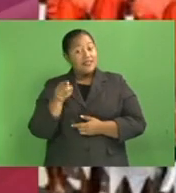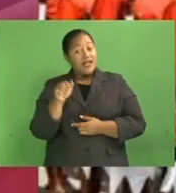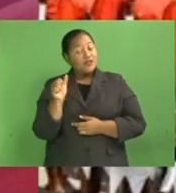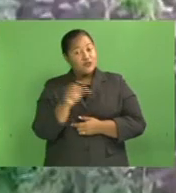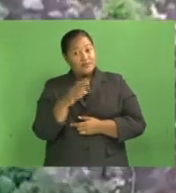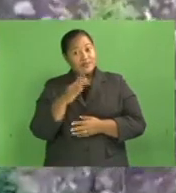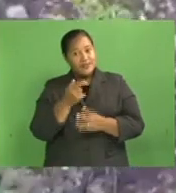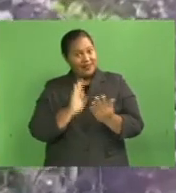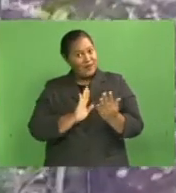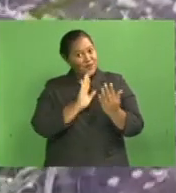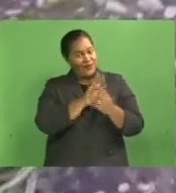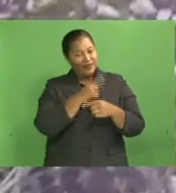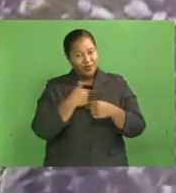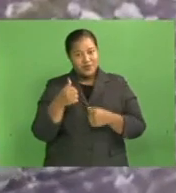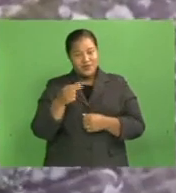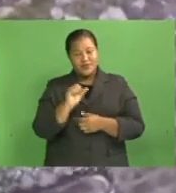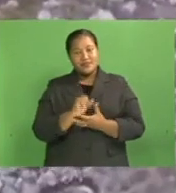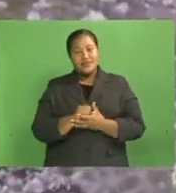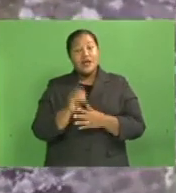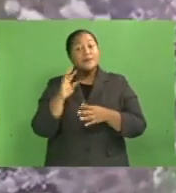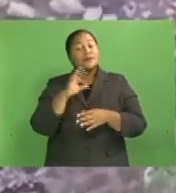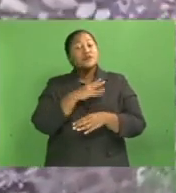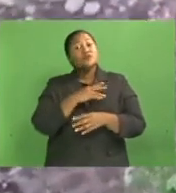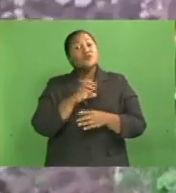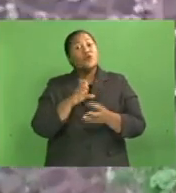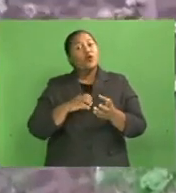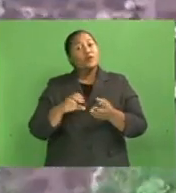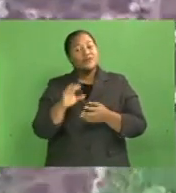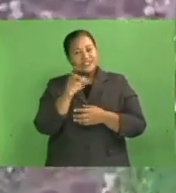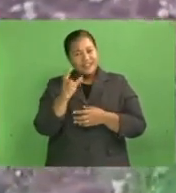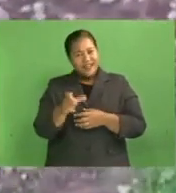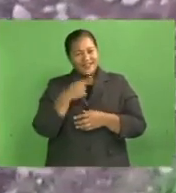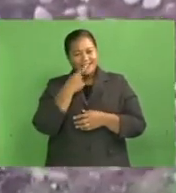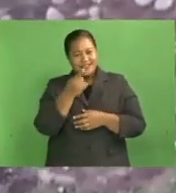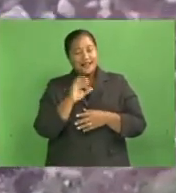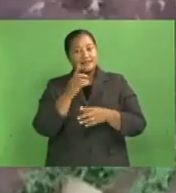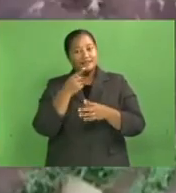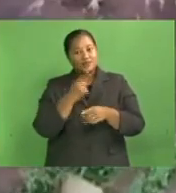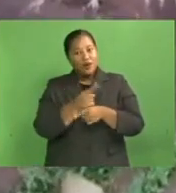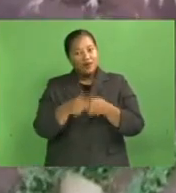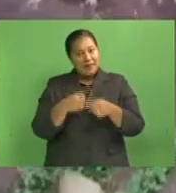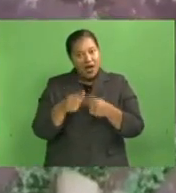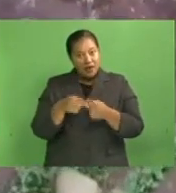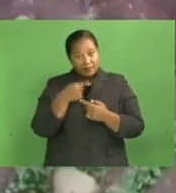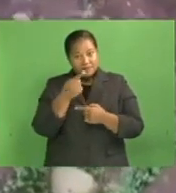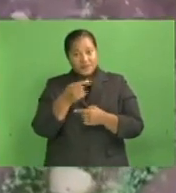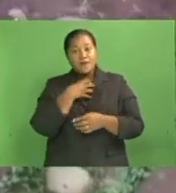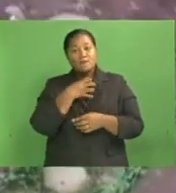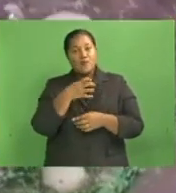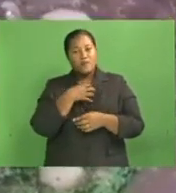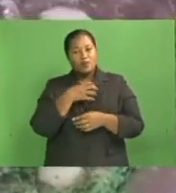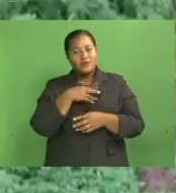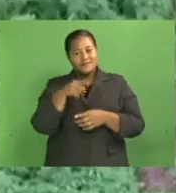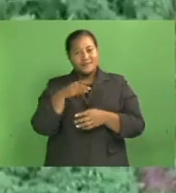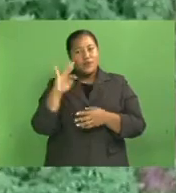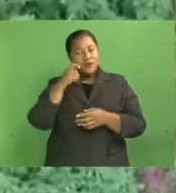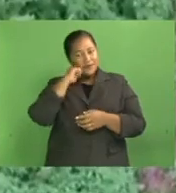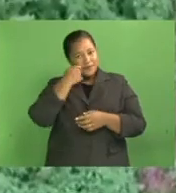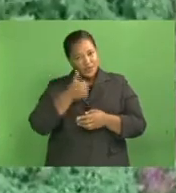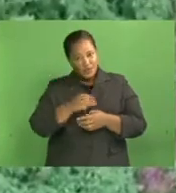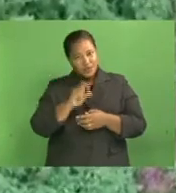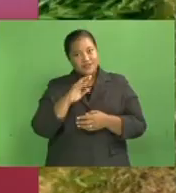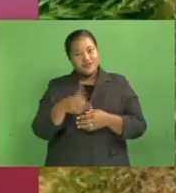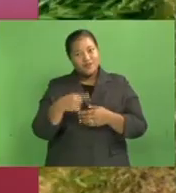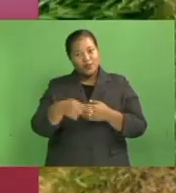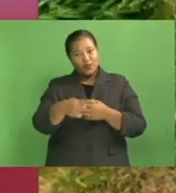approach that we take. Commissioner of Police Brigadier General Sitiveni Ngilio had earlier highlighted that more drones will be procured for the ongoing war